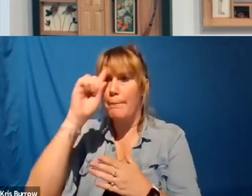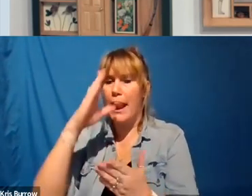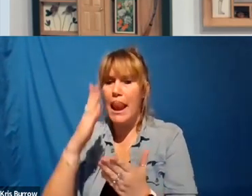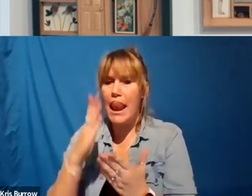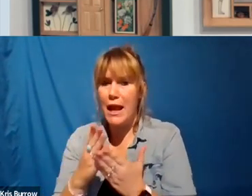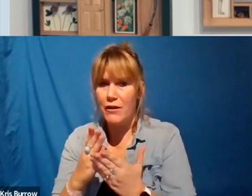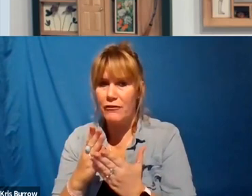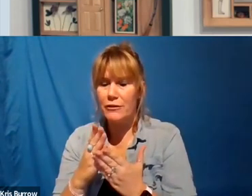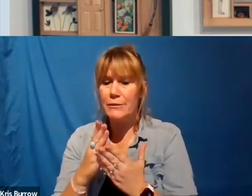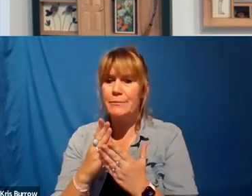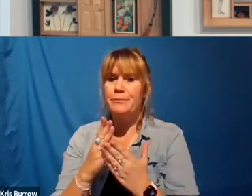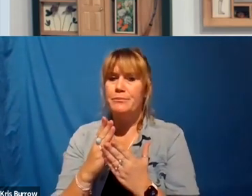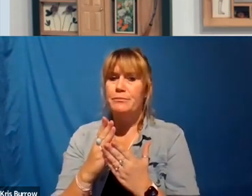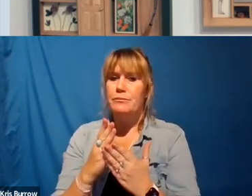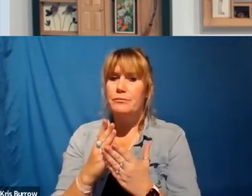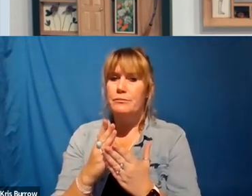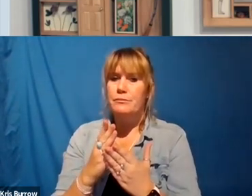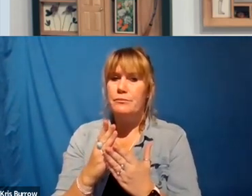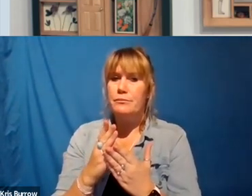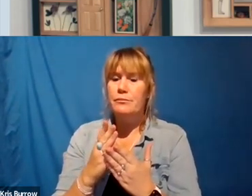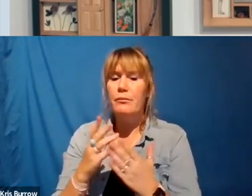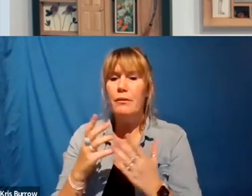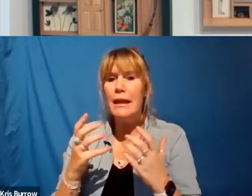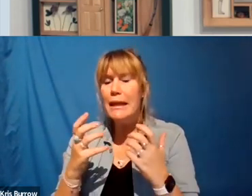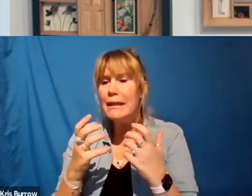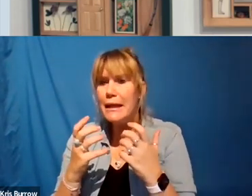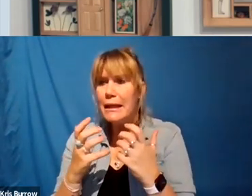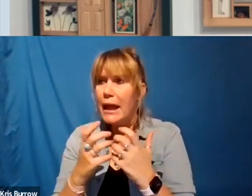is to say something about how the plant species,